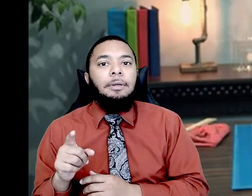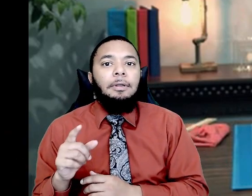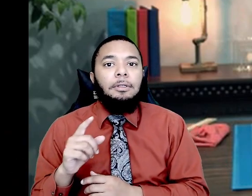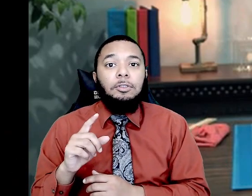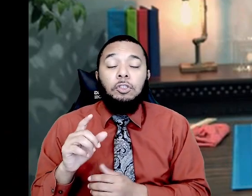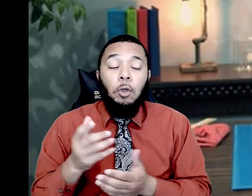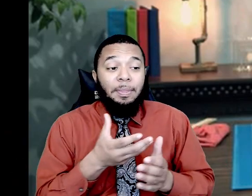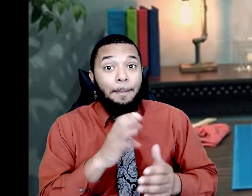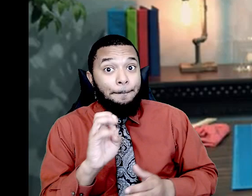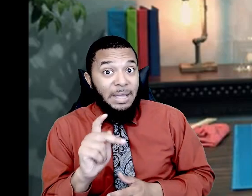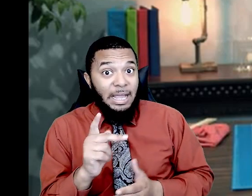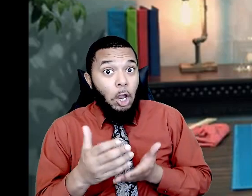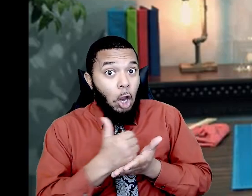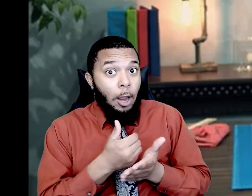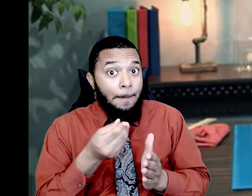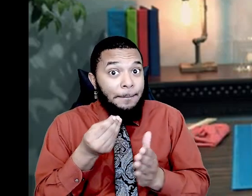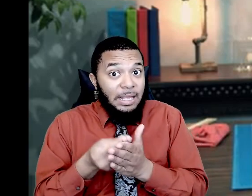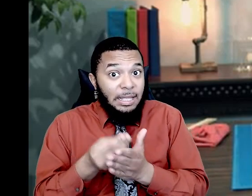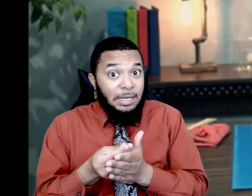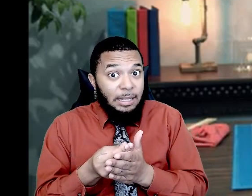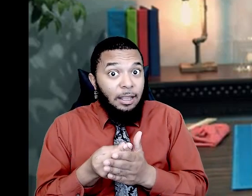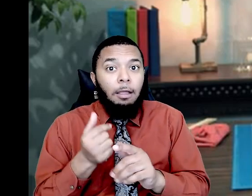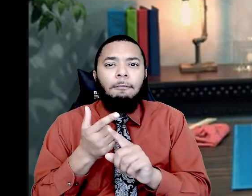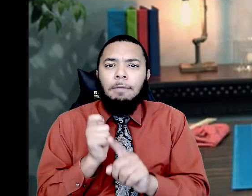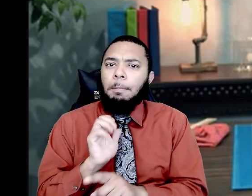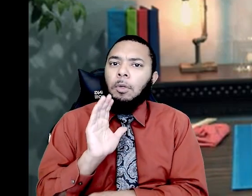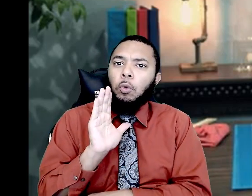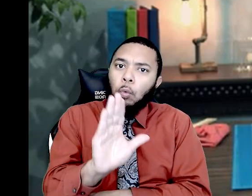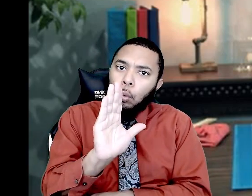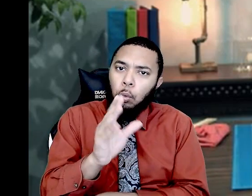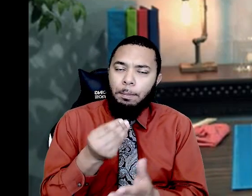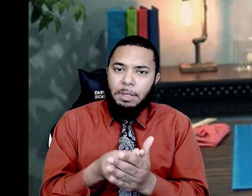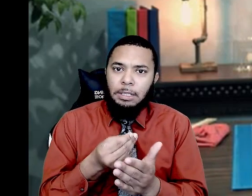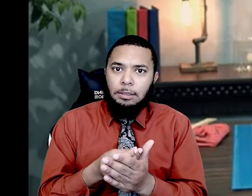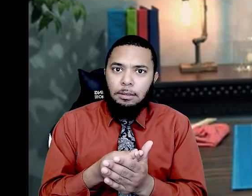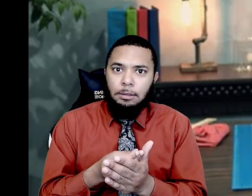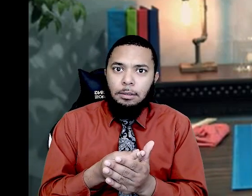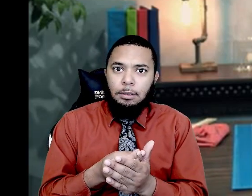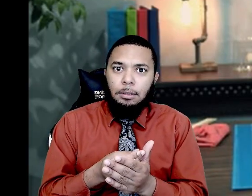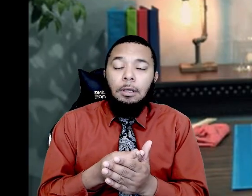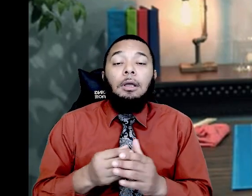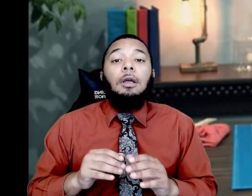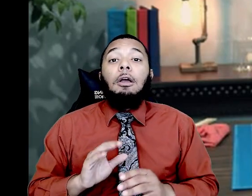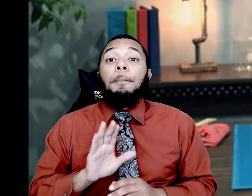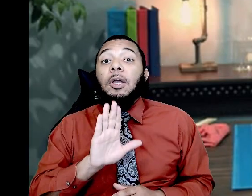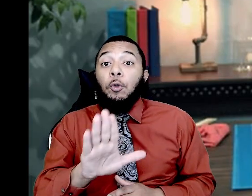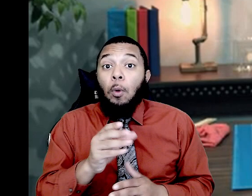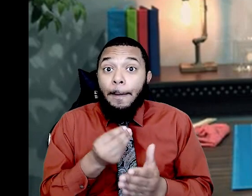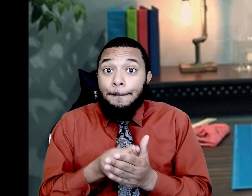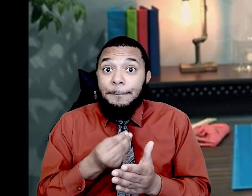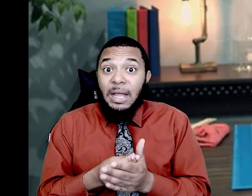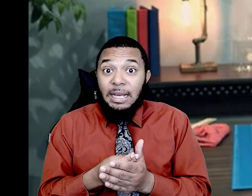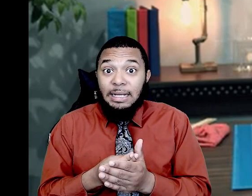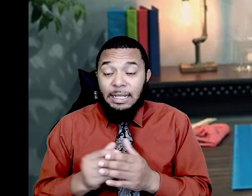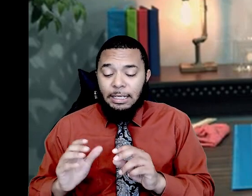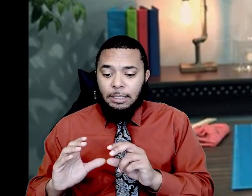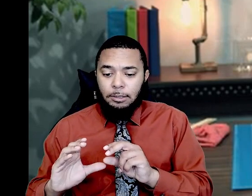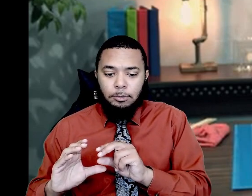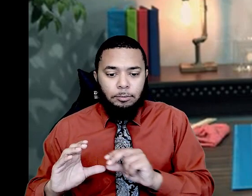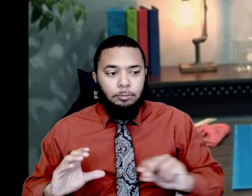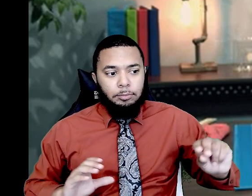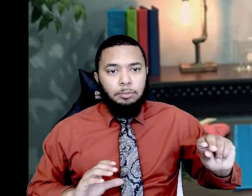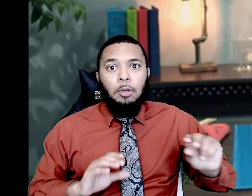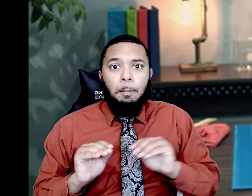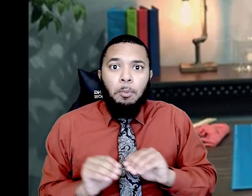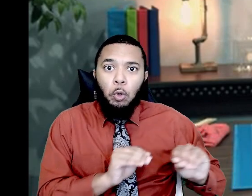money off your money. But you can put your money into a savings account and then the bank will